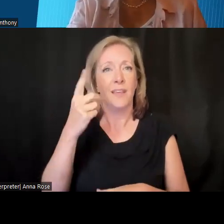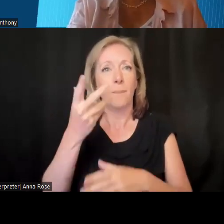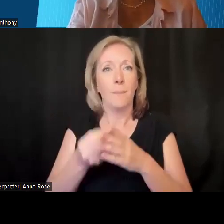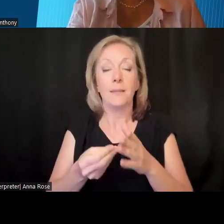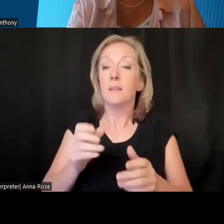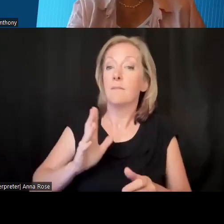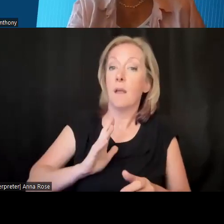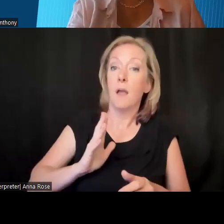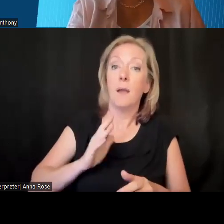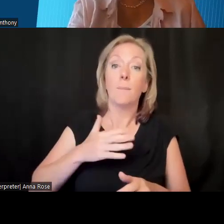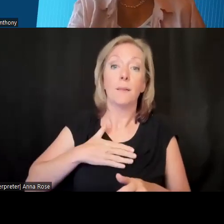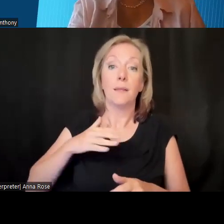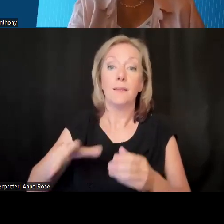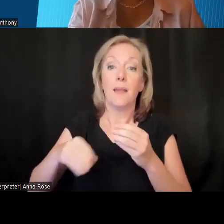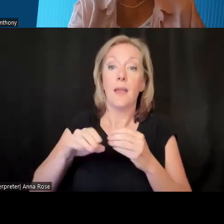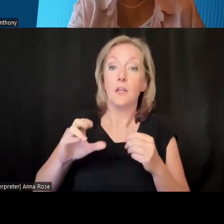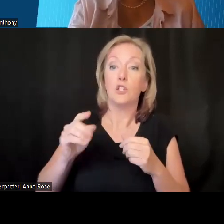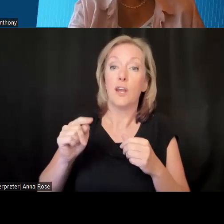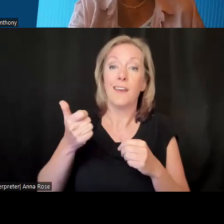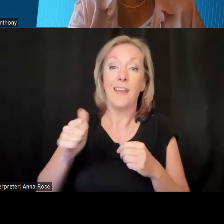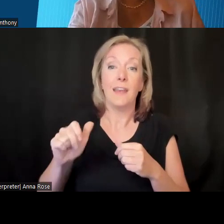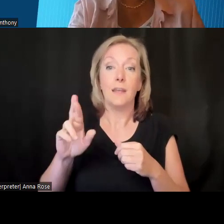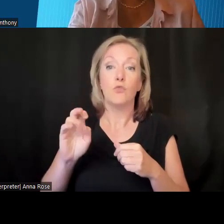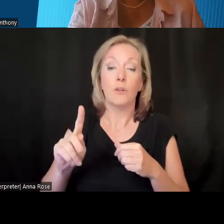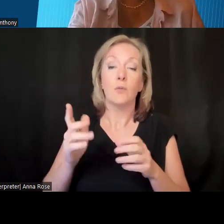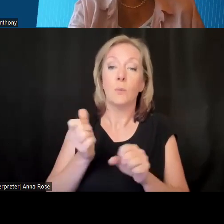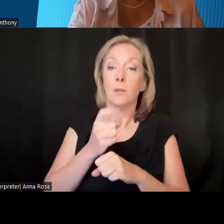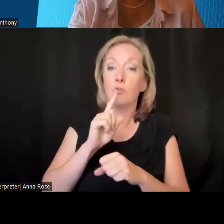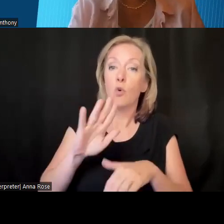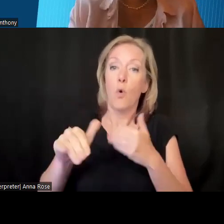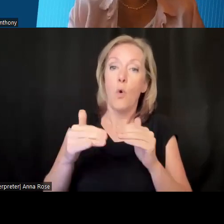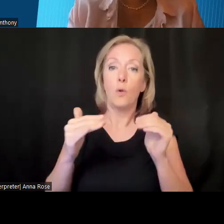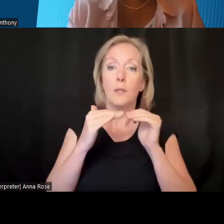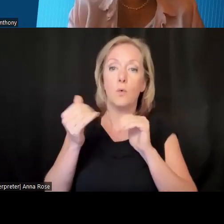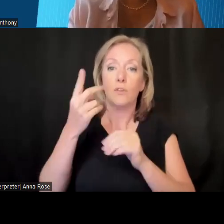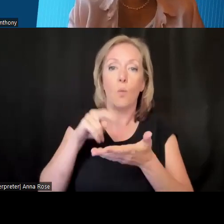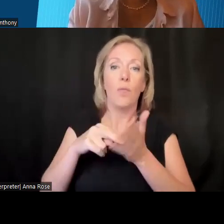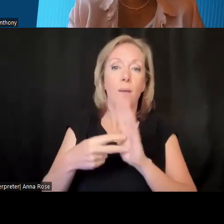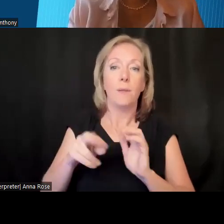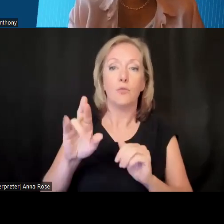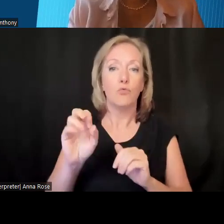it is, put it in the chat. Let's make sure that everybody has kind of an equal understanding of a risk factor.